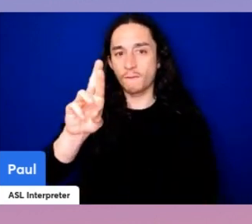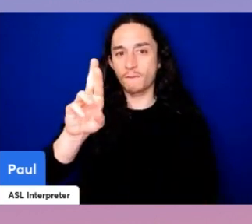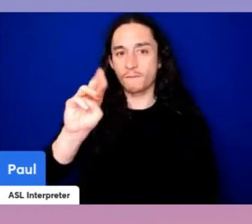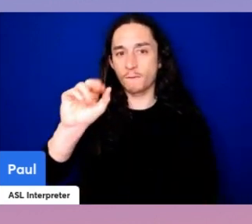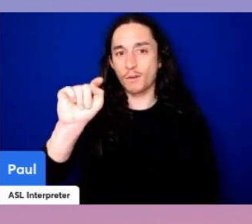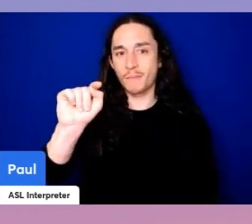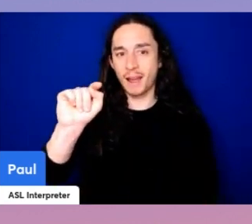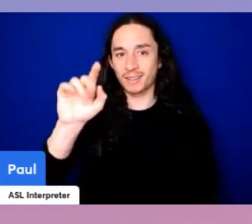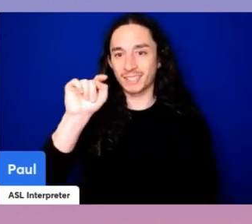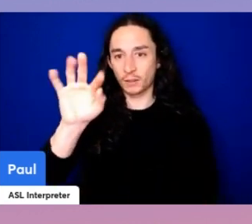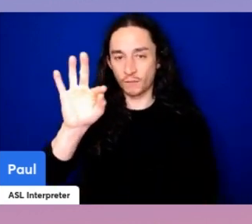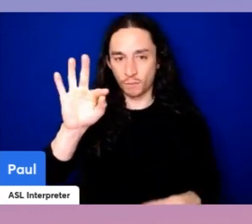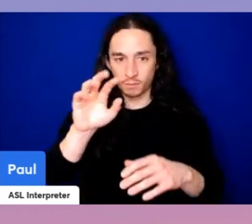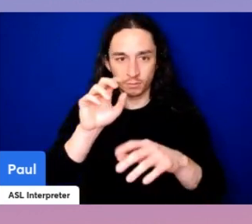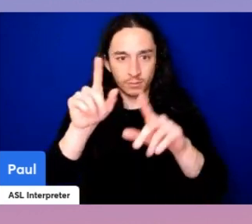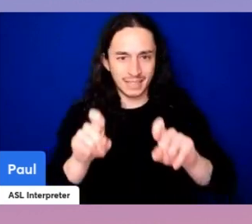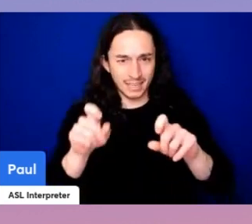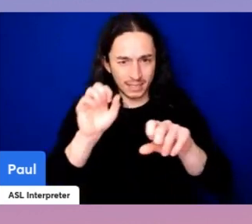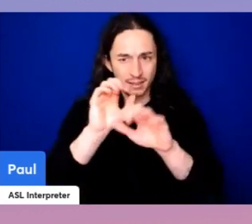Well,